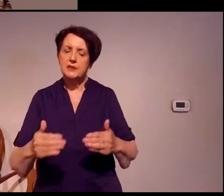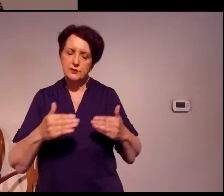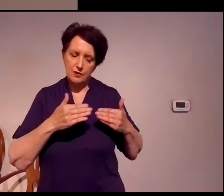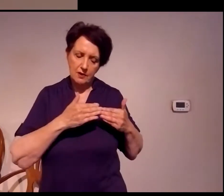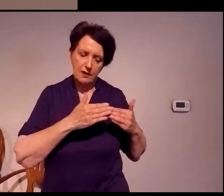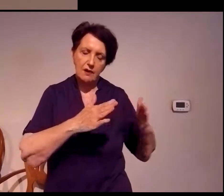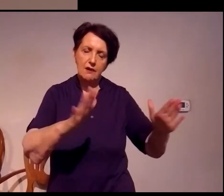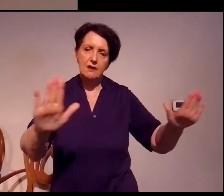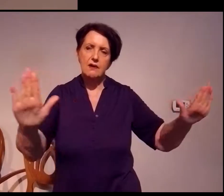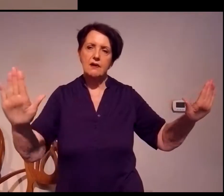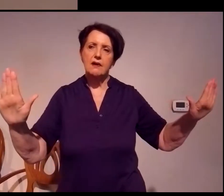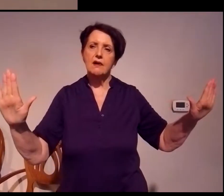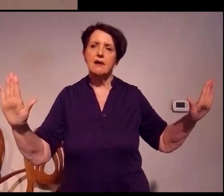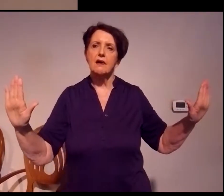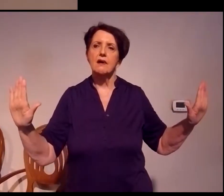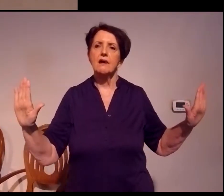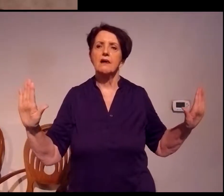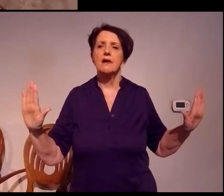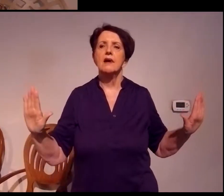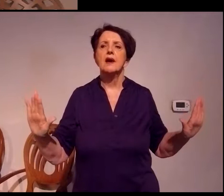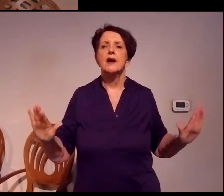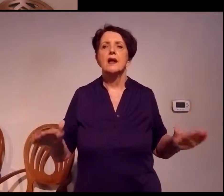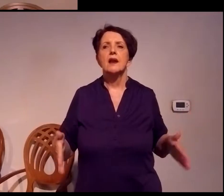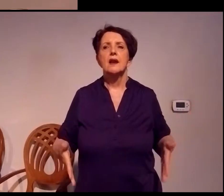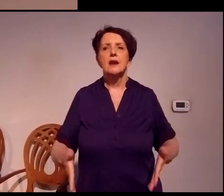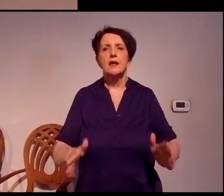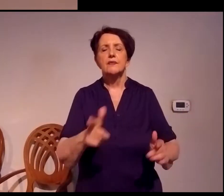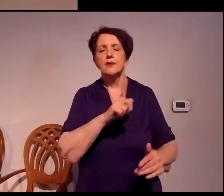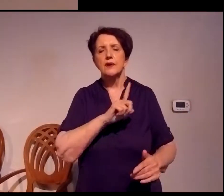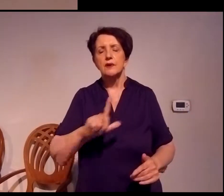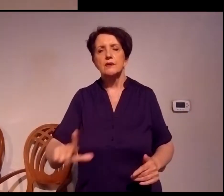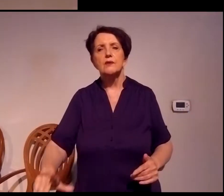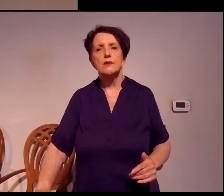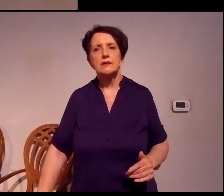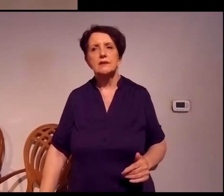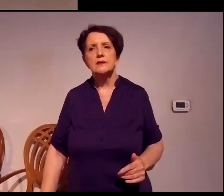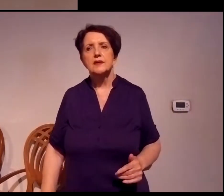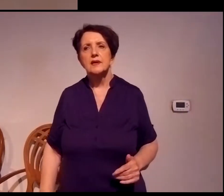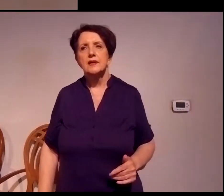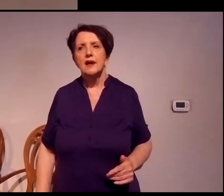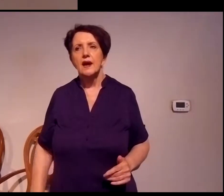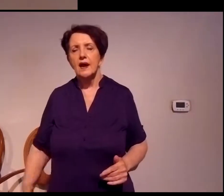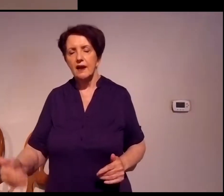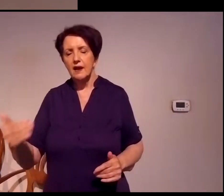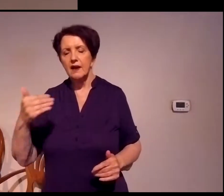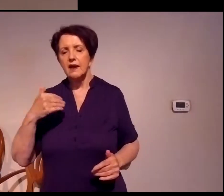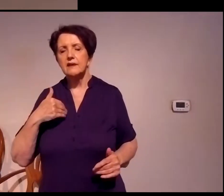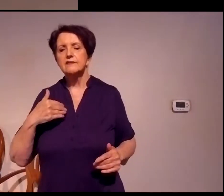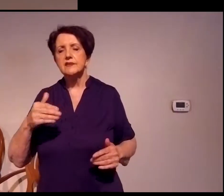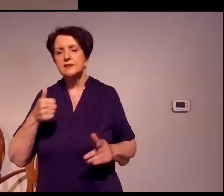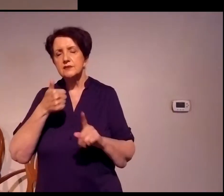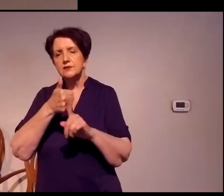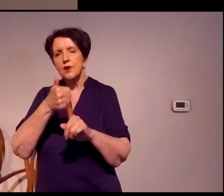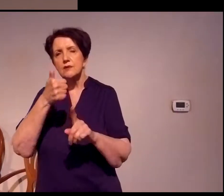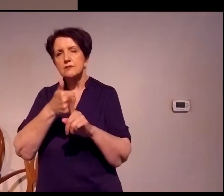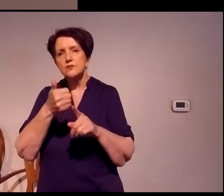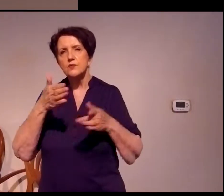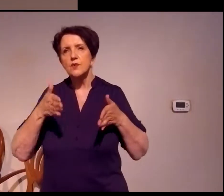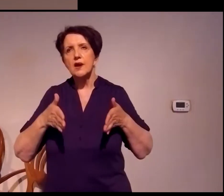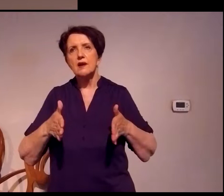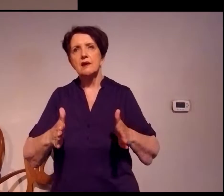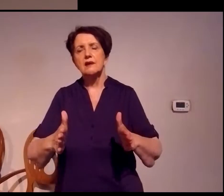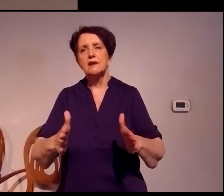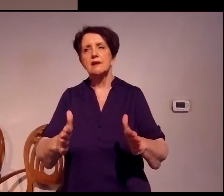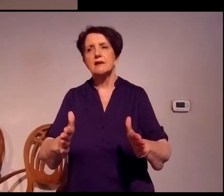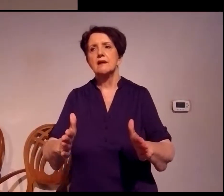Open your heart, let the Lord have its own